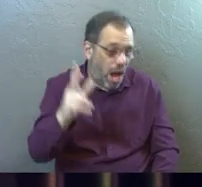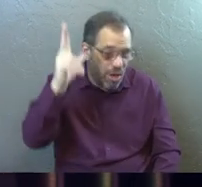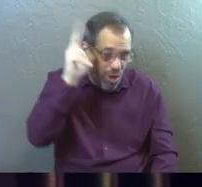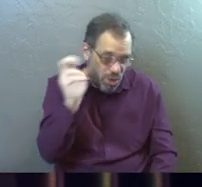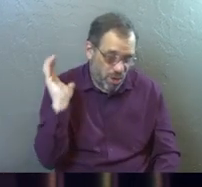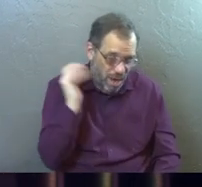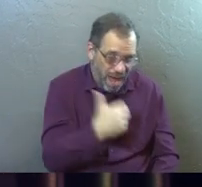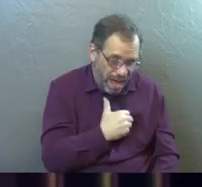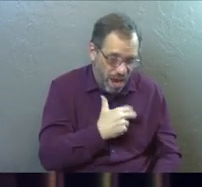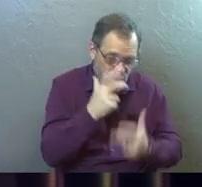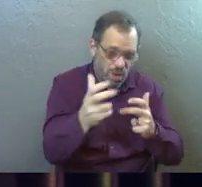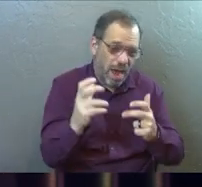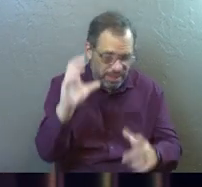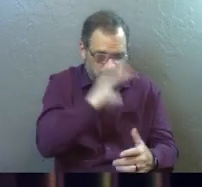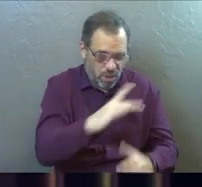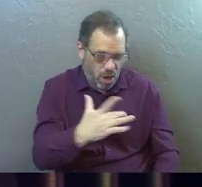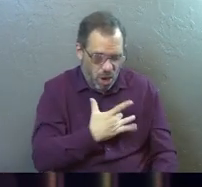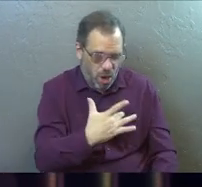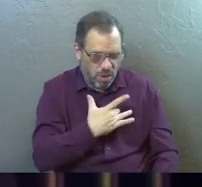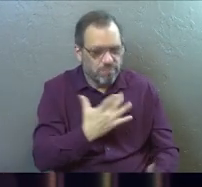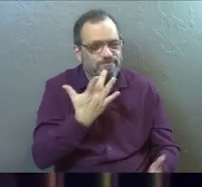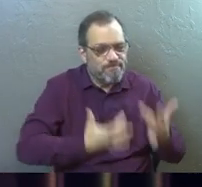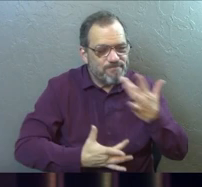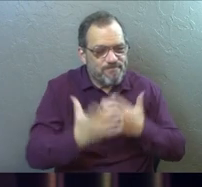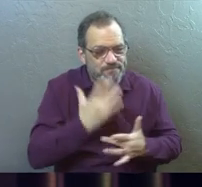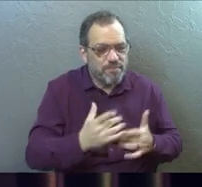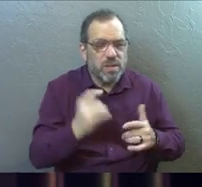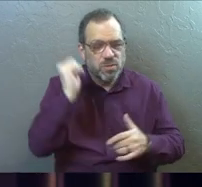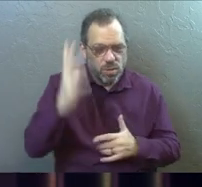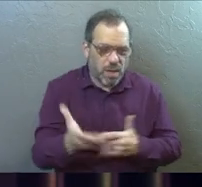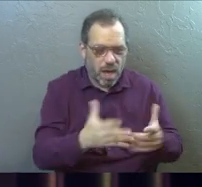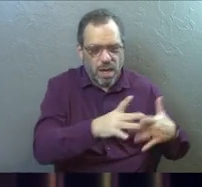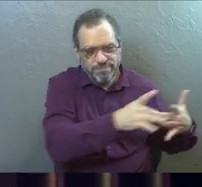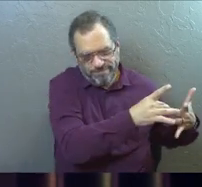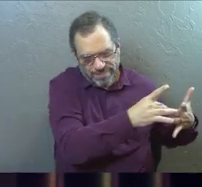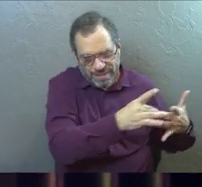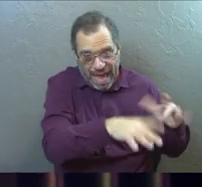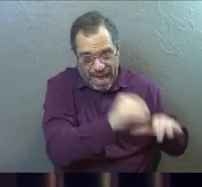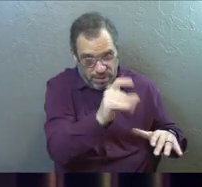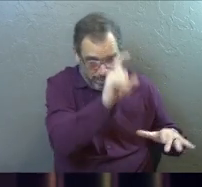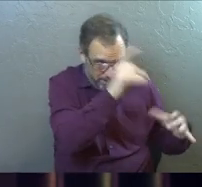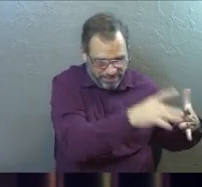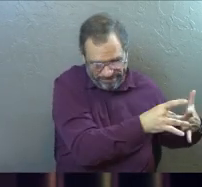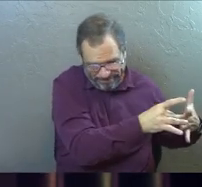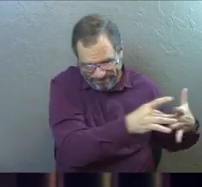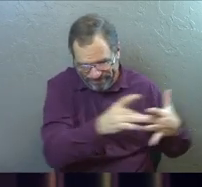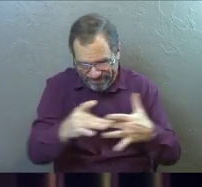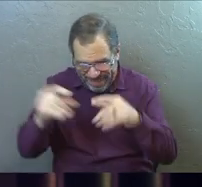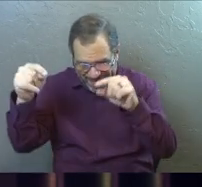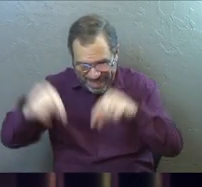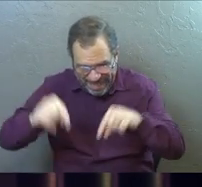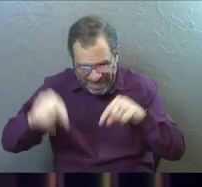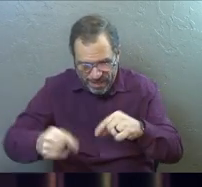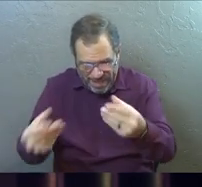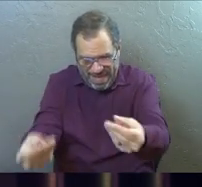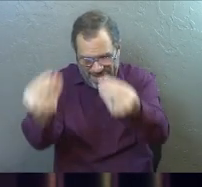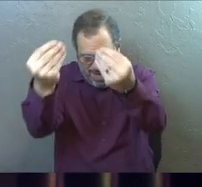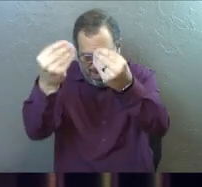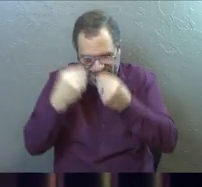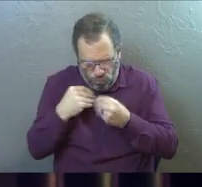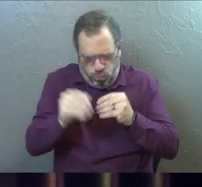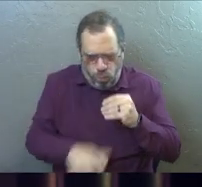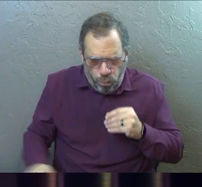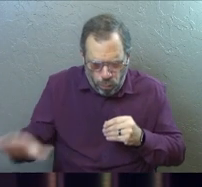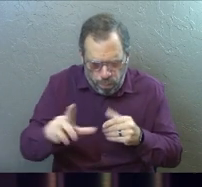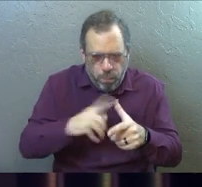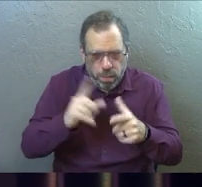God heard our cries and saw our hardship. So the Lord brought us out of Egypt. He brought us to this place and gave us this